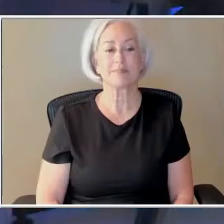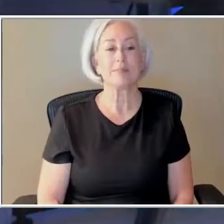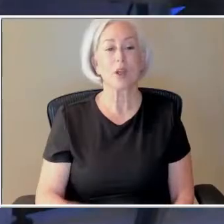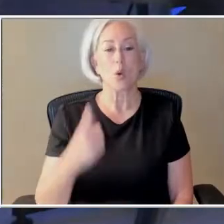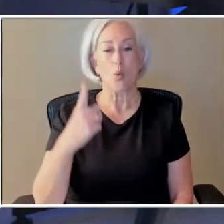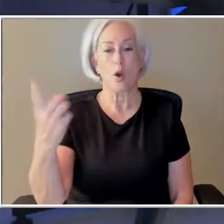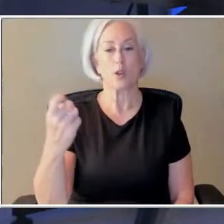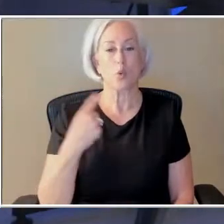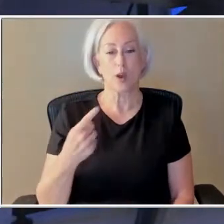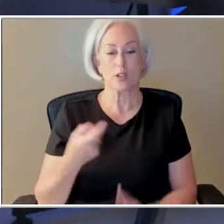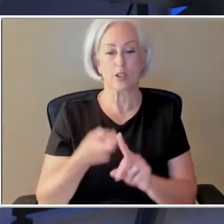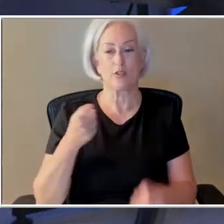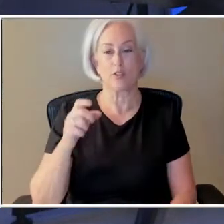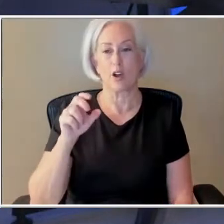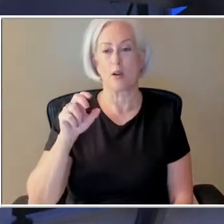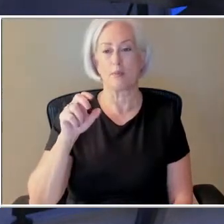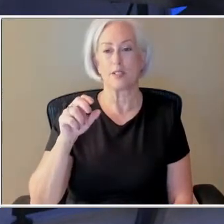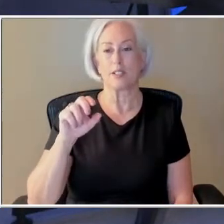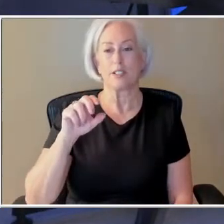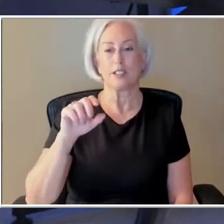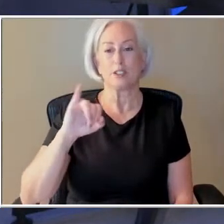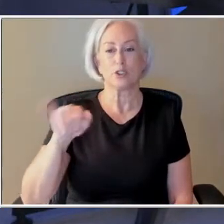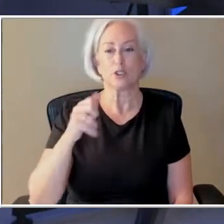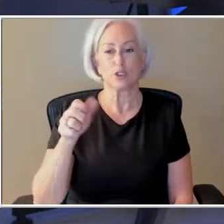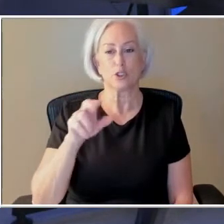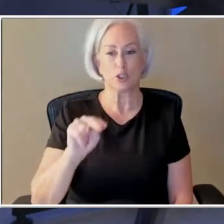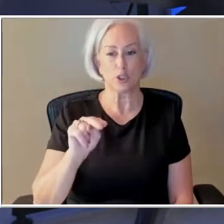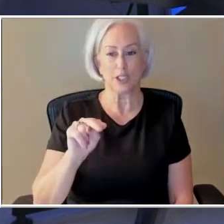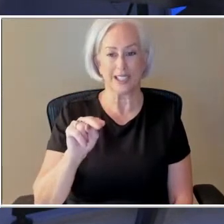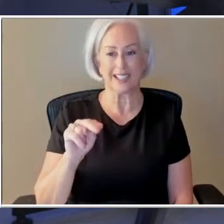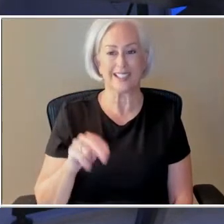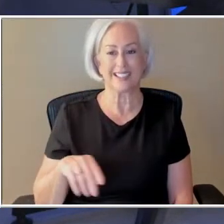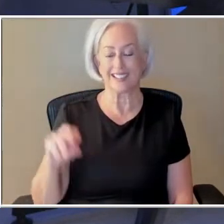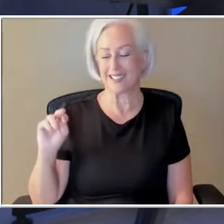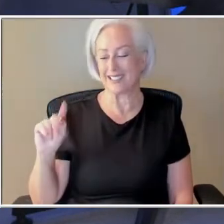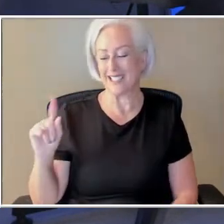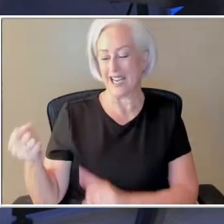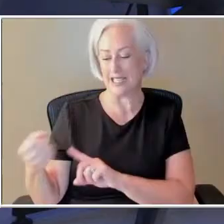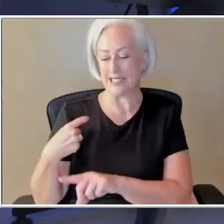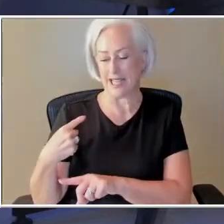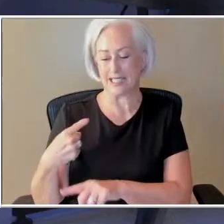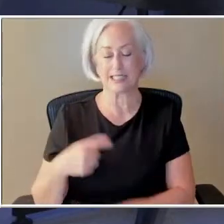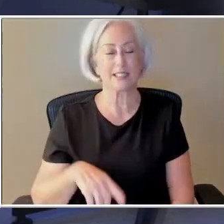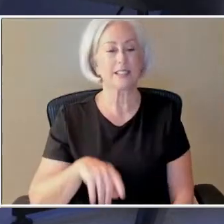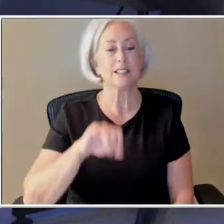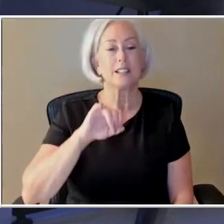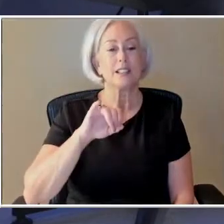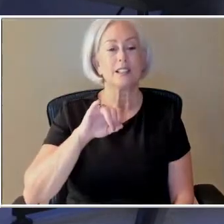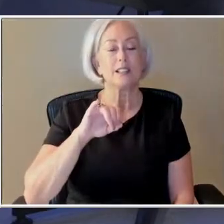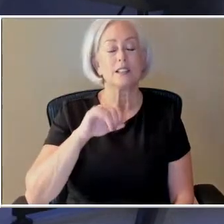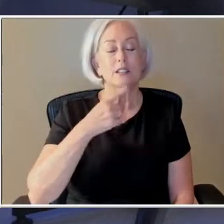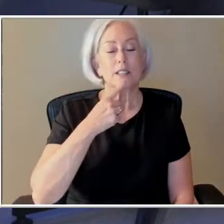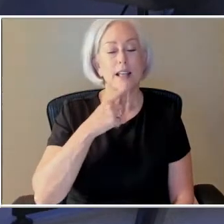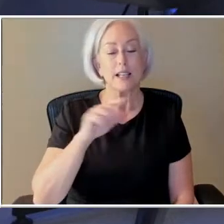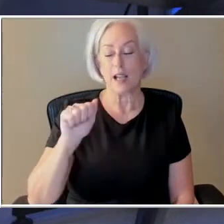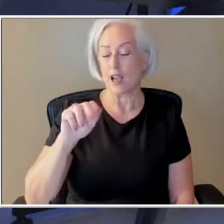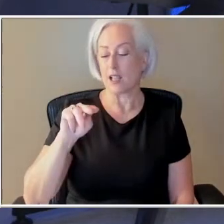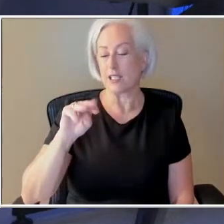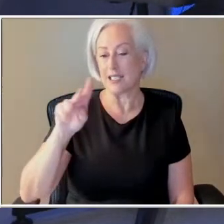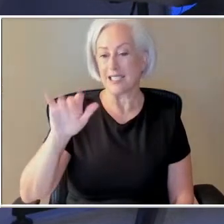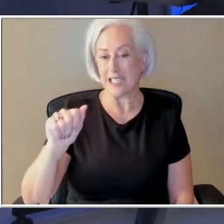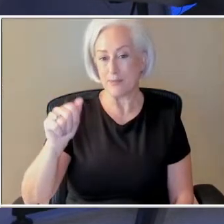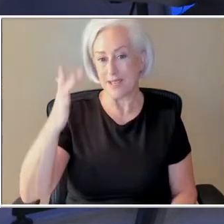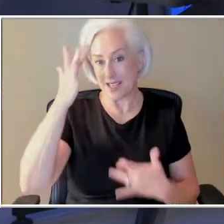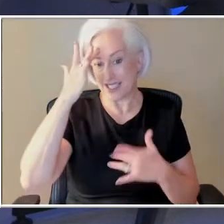Gold. From Jean Reardon. Nate sent me this question from Jean Reardon. Jean writes, is anemia a symptom of this disease,